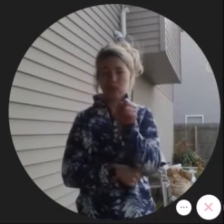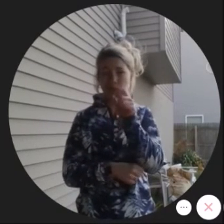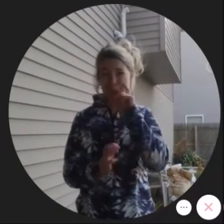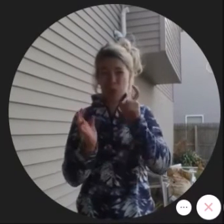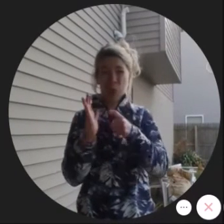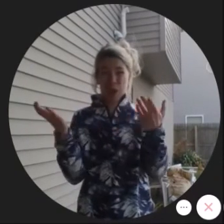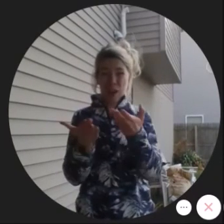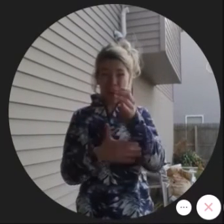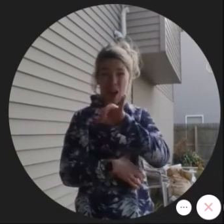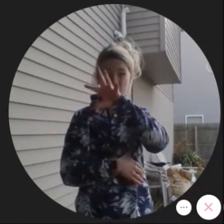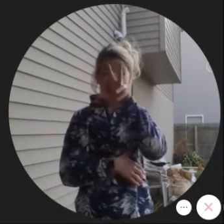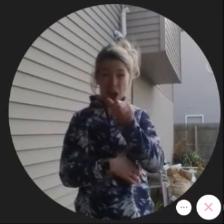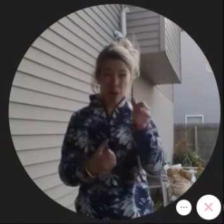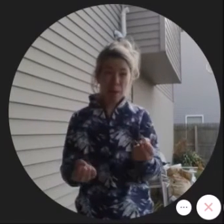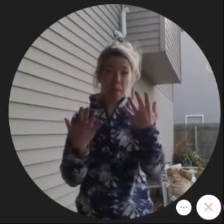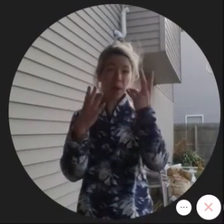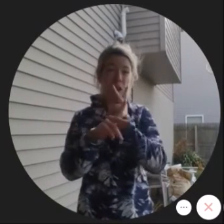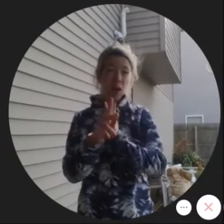Midwest.